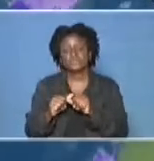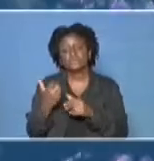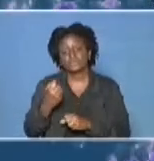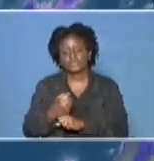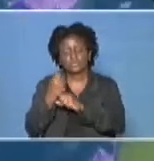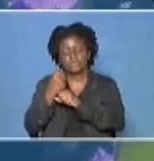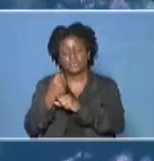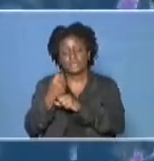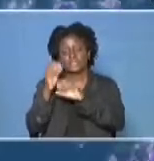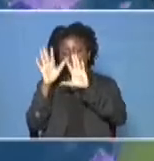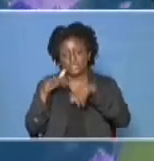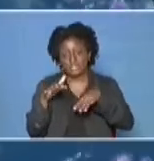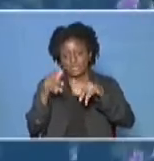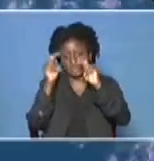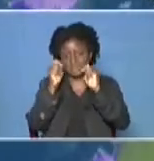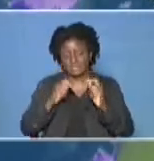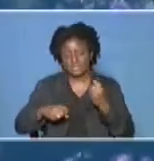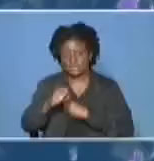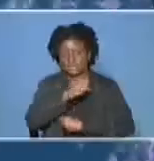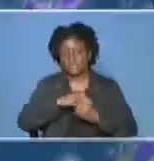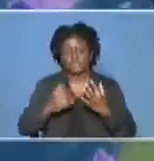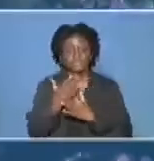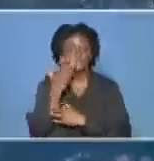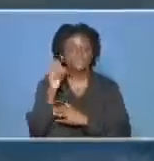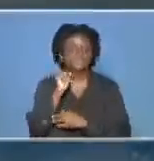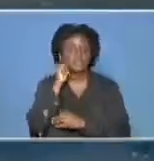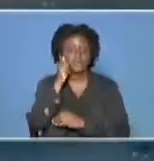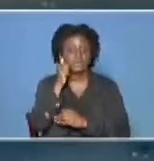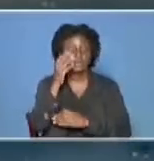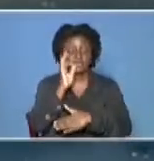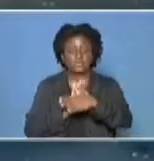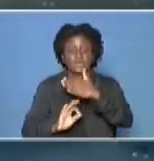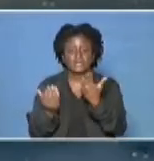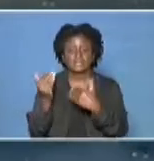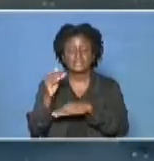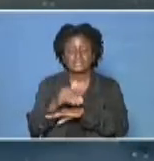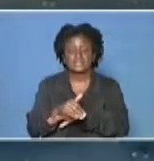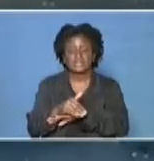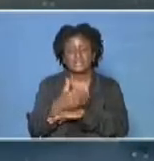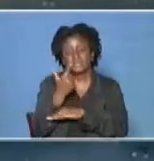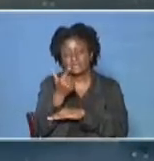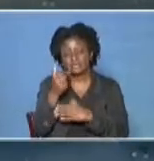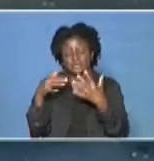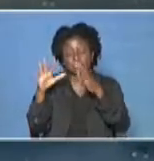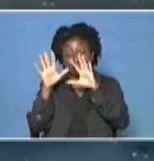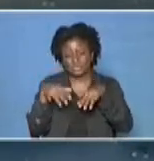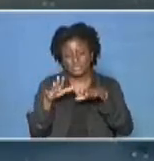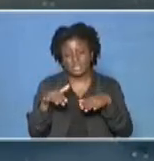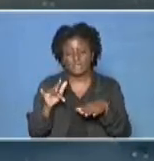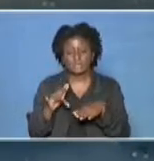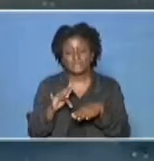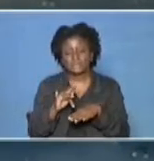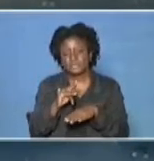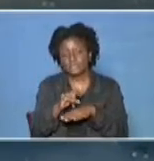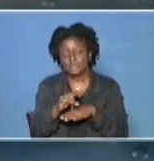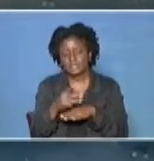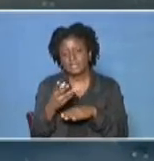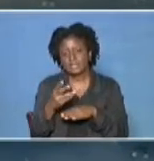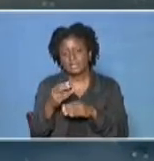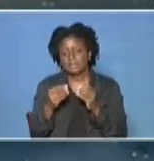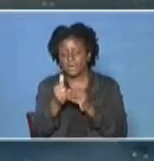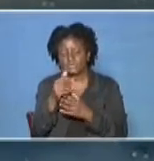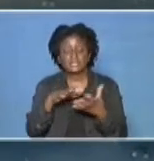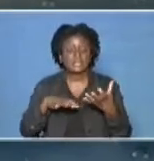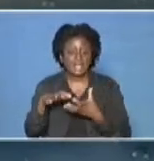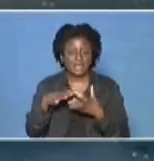and thunderstorms right through tomorrow. And our forecast for tonight, we're looking at a couple of showers early. Otherwise, it's going to be mostly cloudy and a